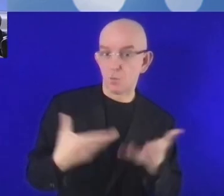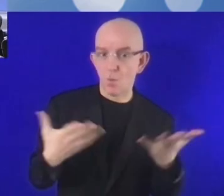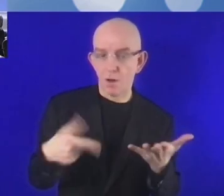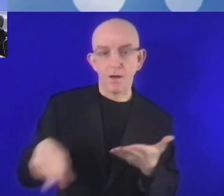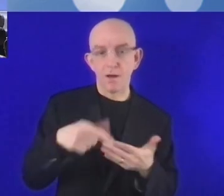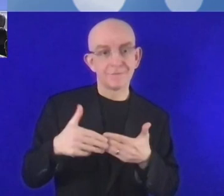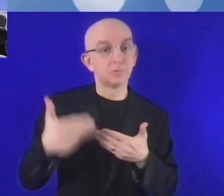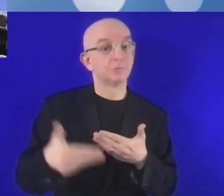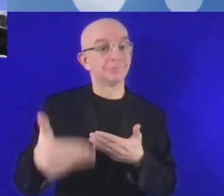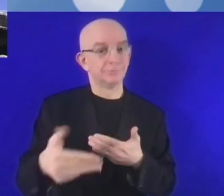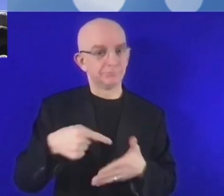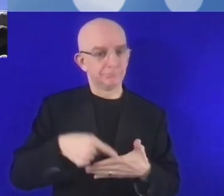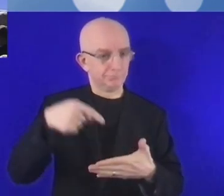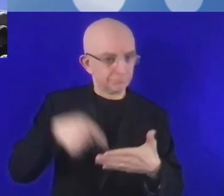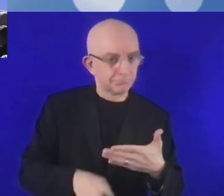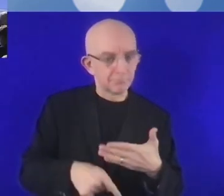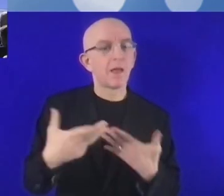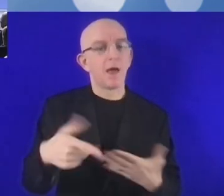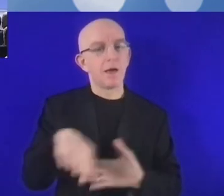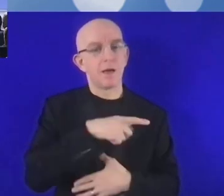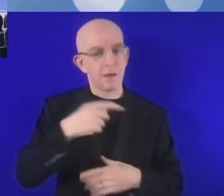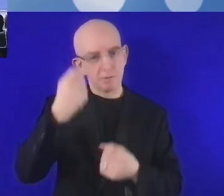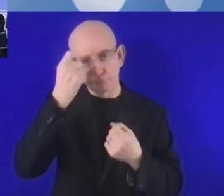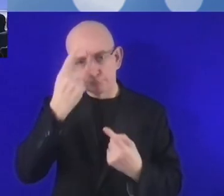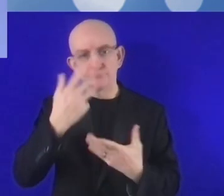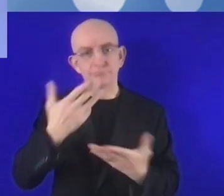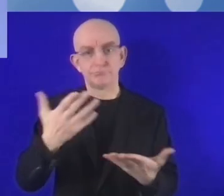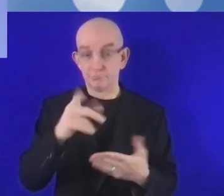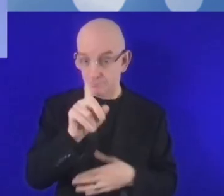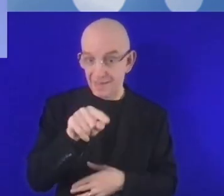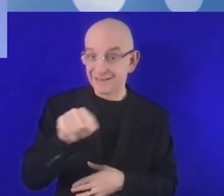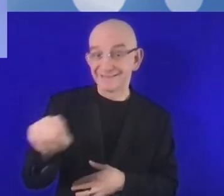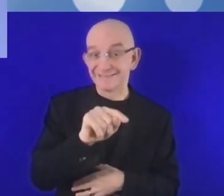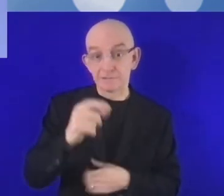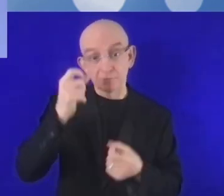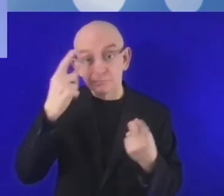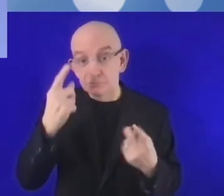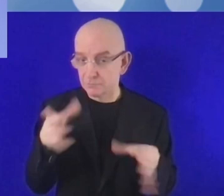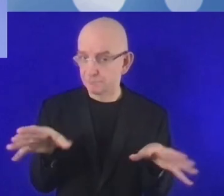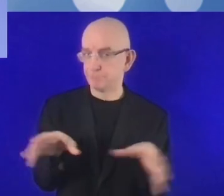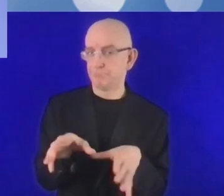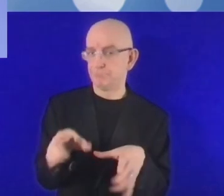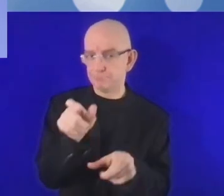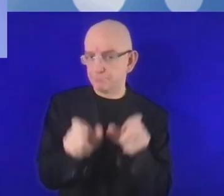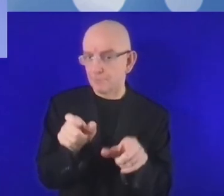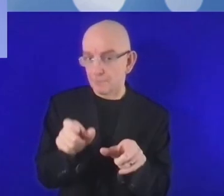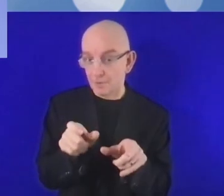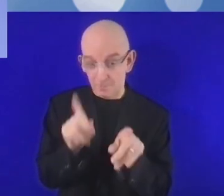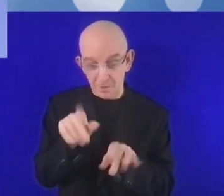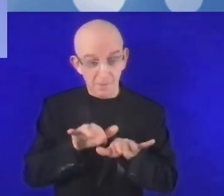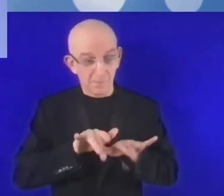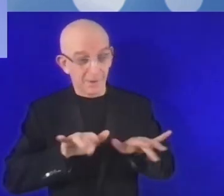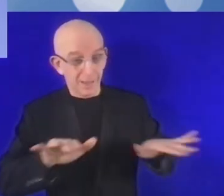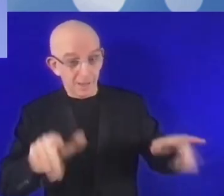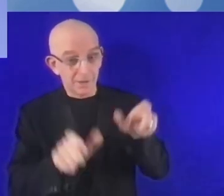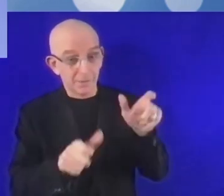and it has us already halfway through in the singularity, and or at least in a world where it's